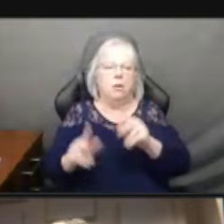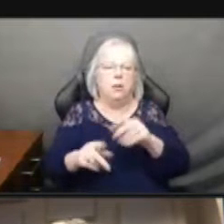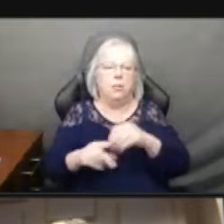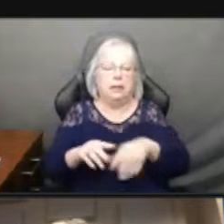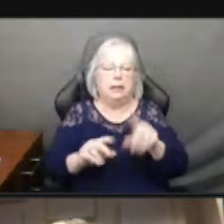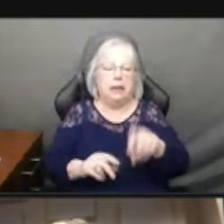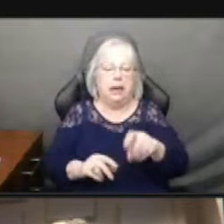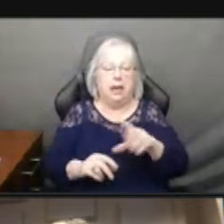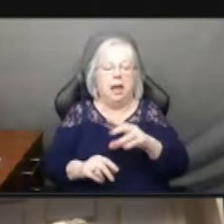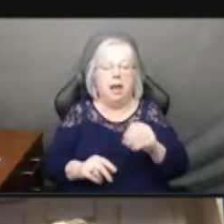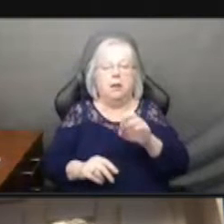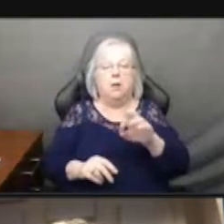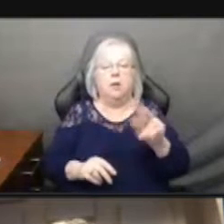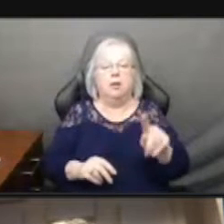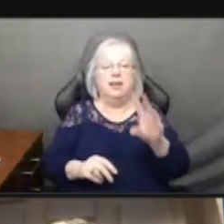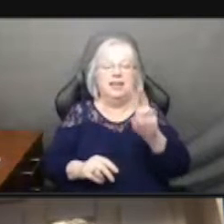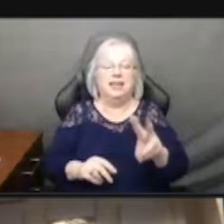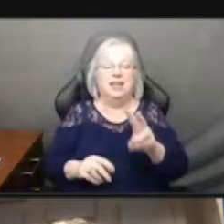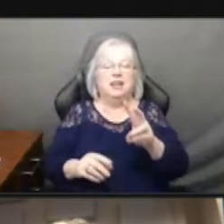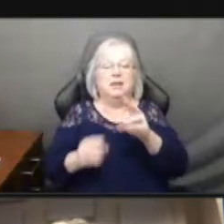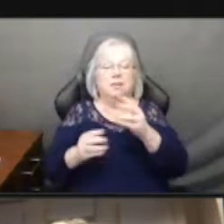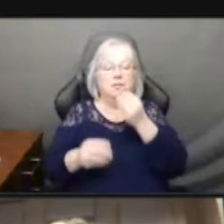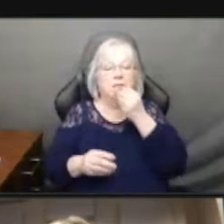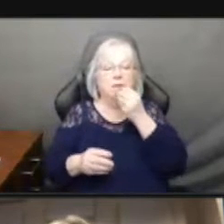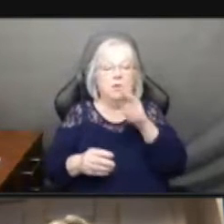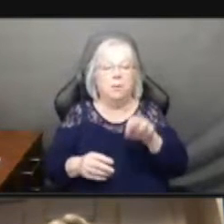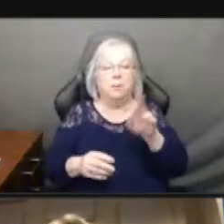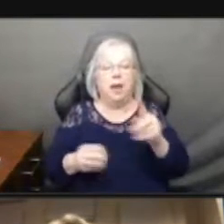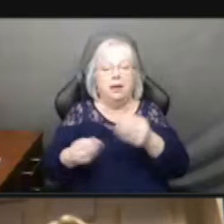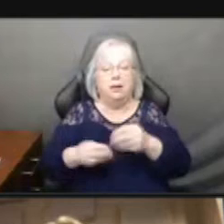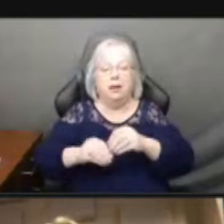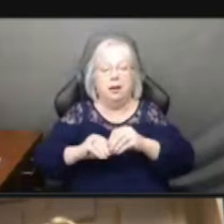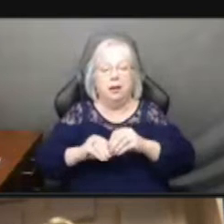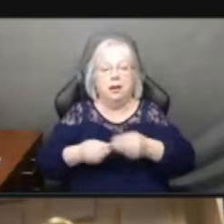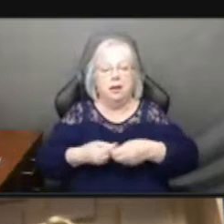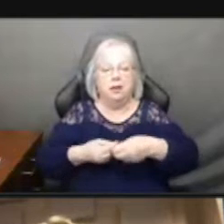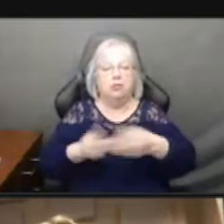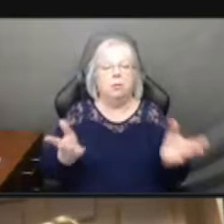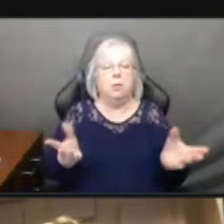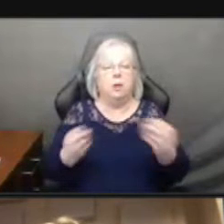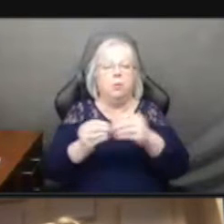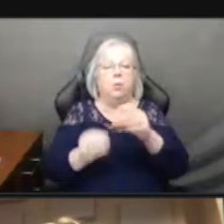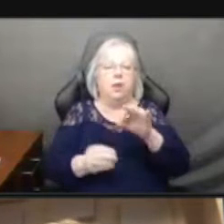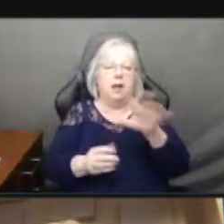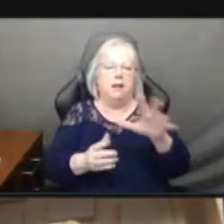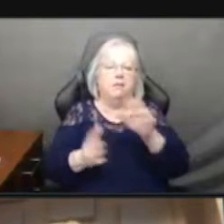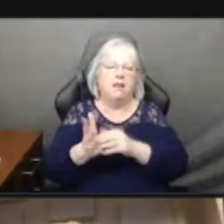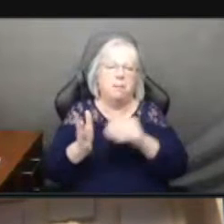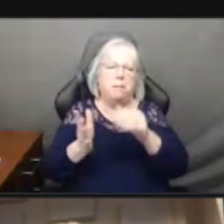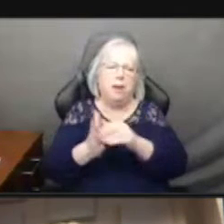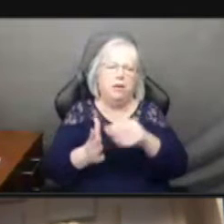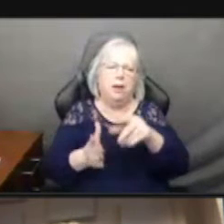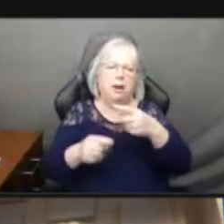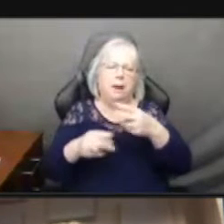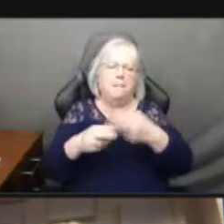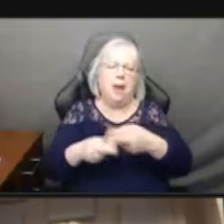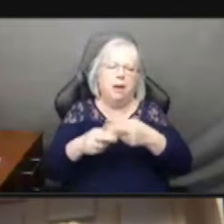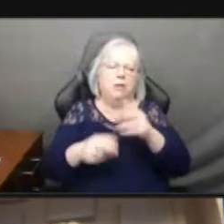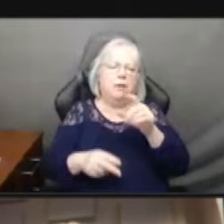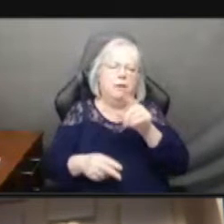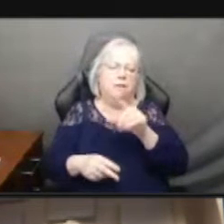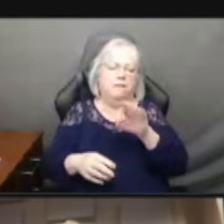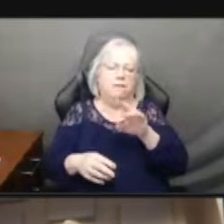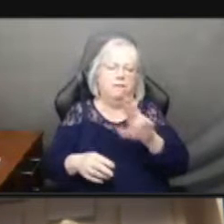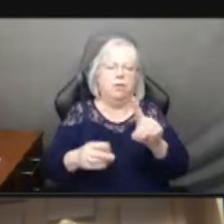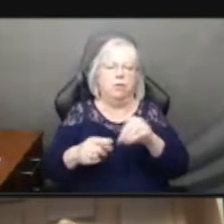6 Feeding American food banks distributed more than 95 million pounds of food through the Charitable Food Network